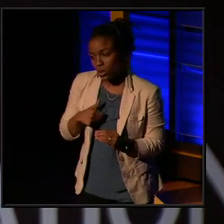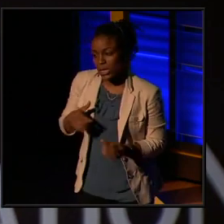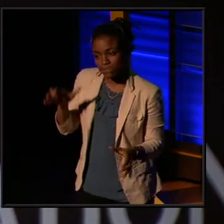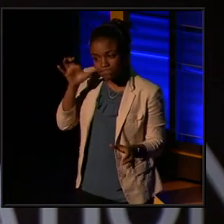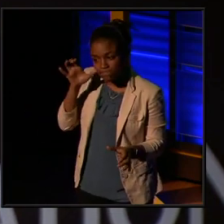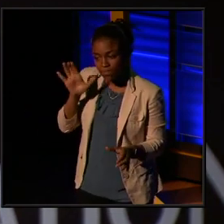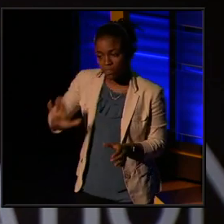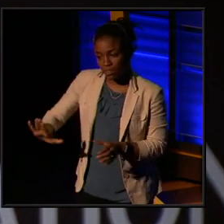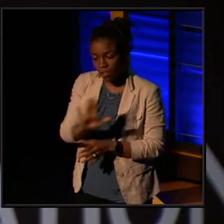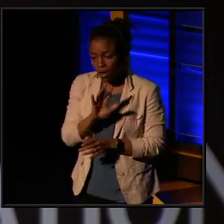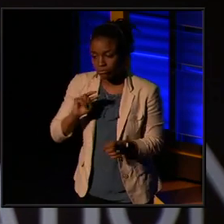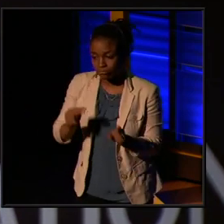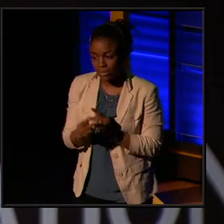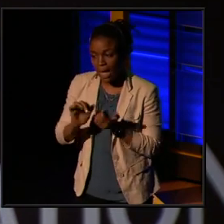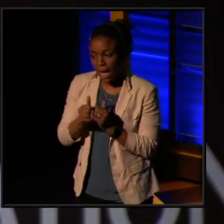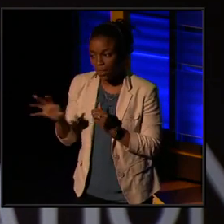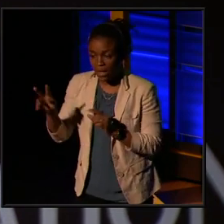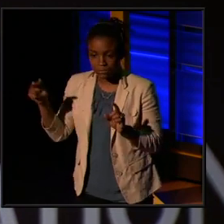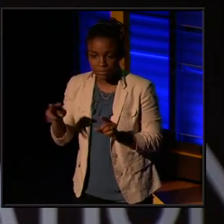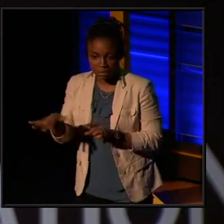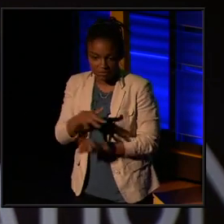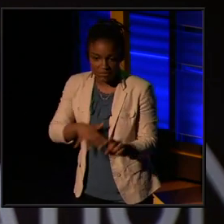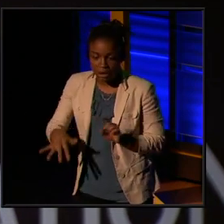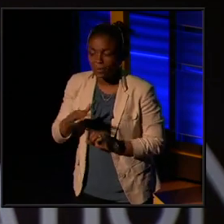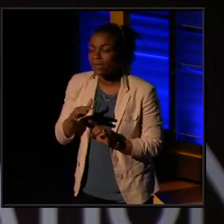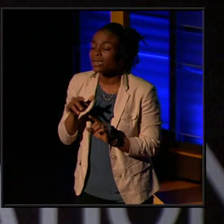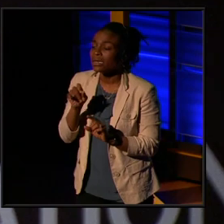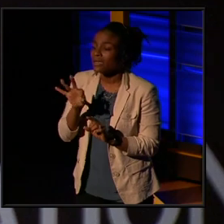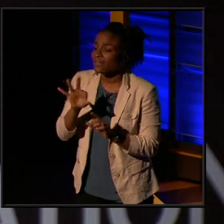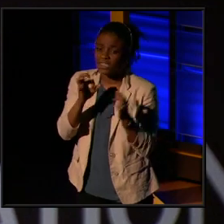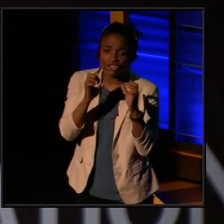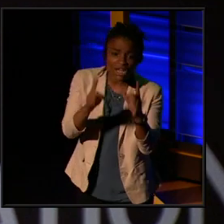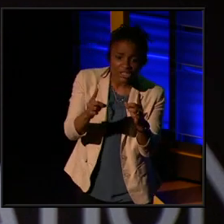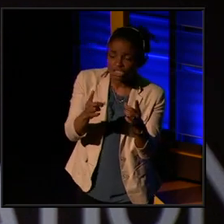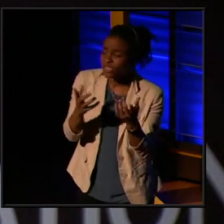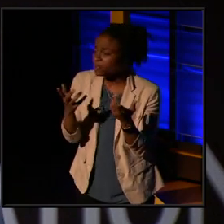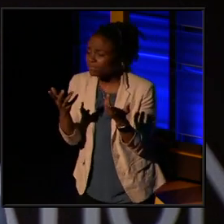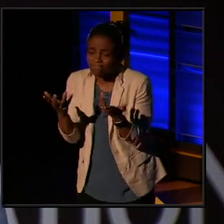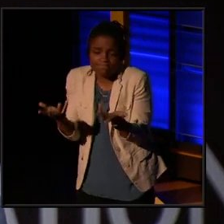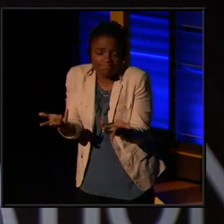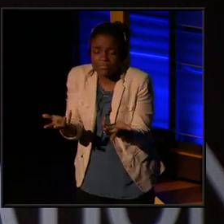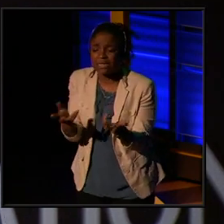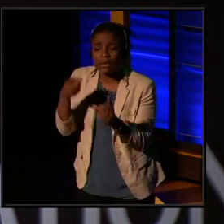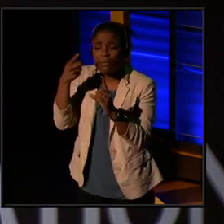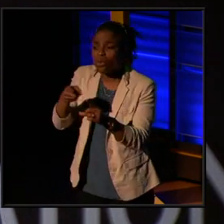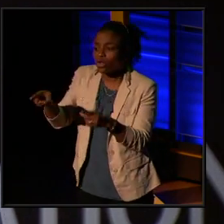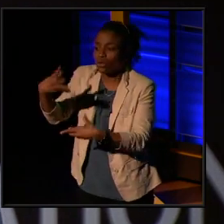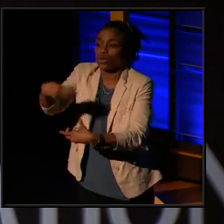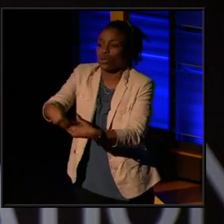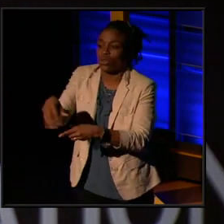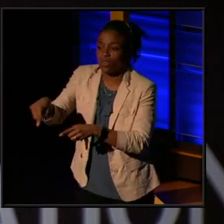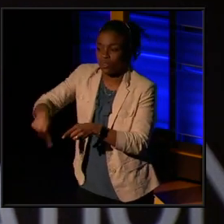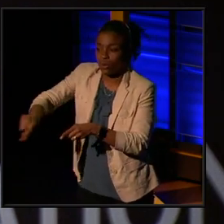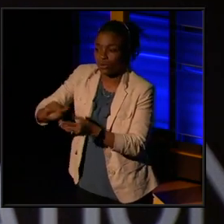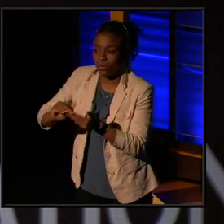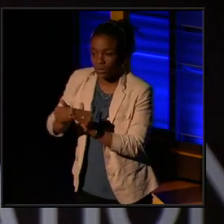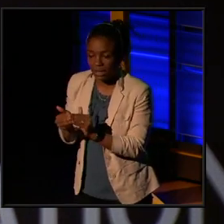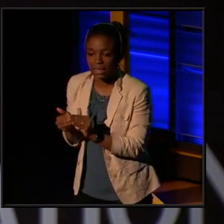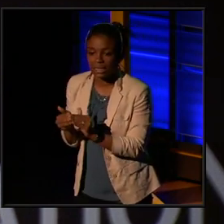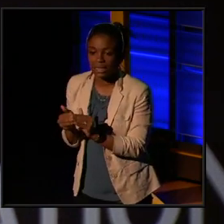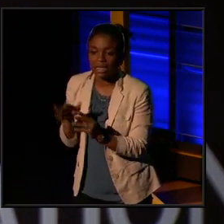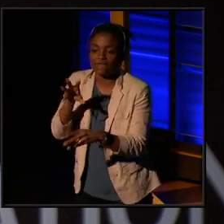their environment. And whether it's working on educational films, it's about including the communities you're working in to be part of the